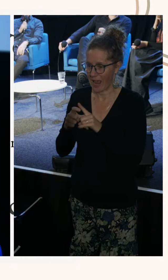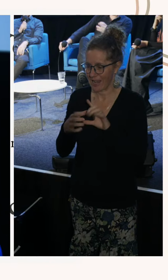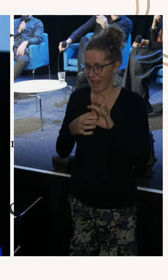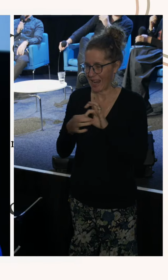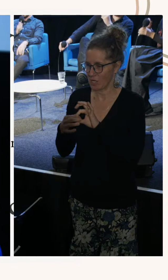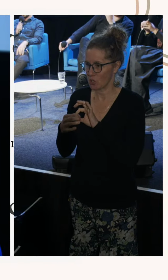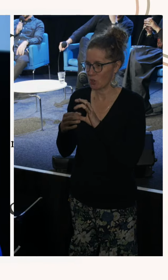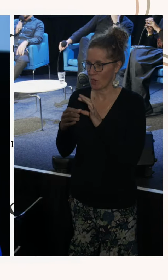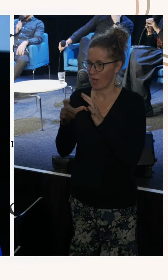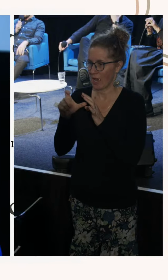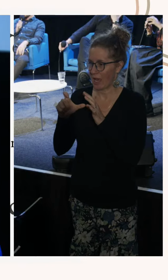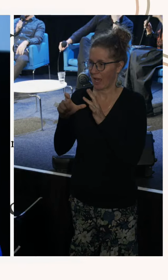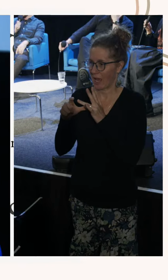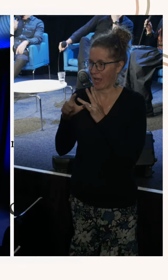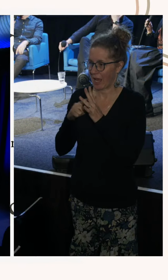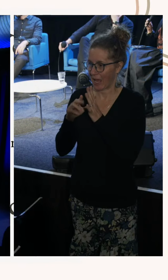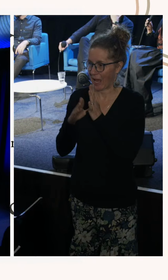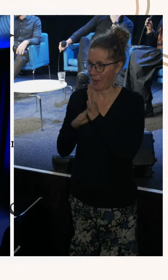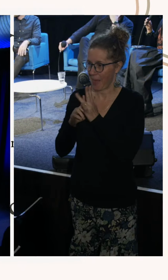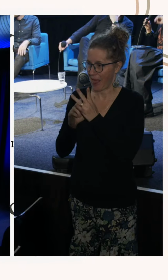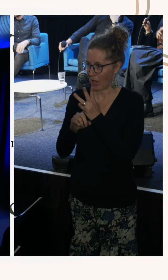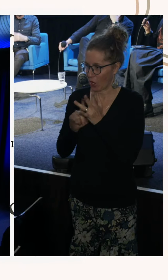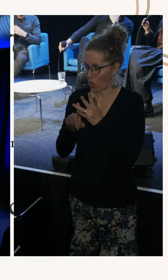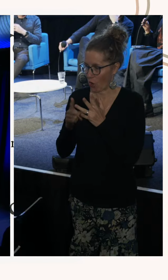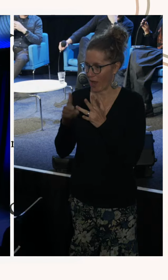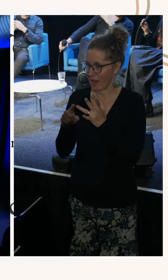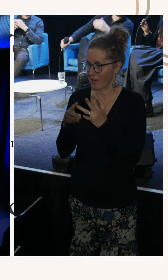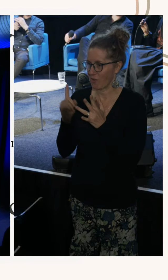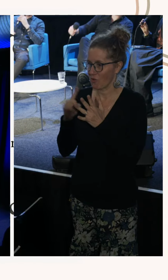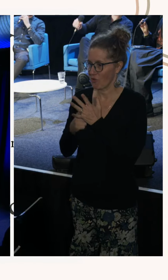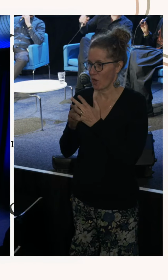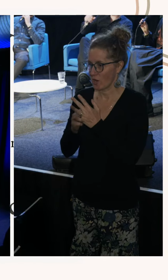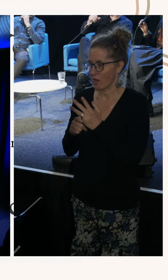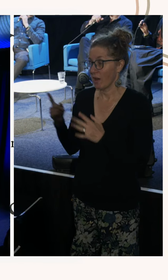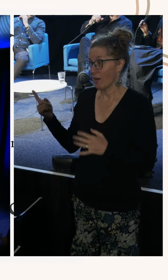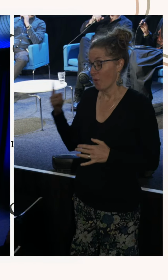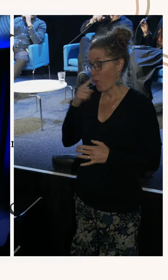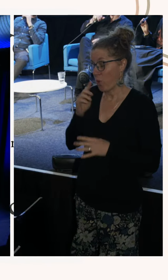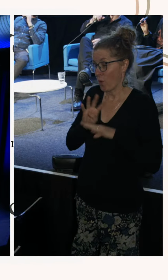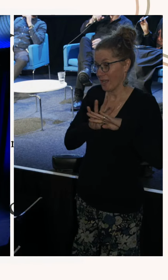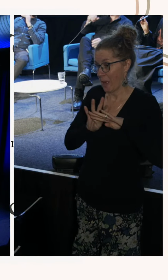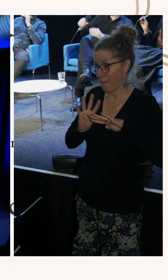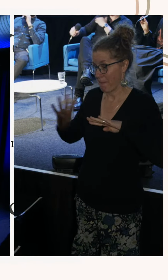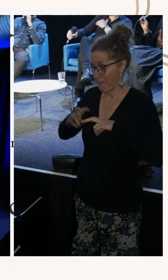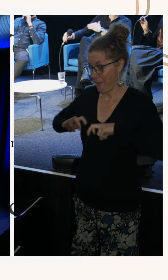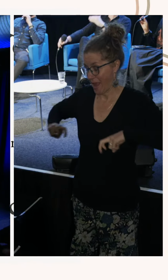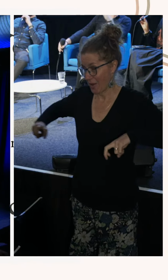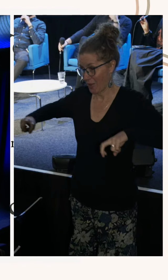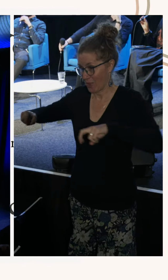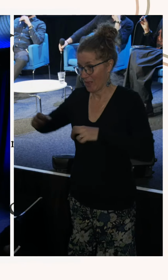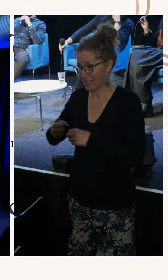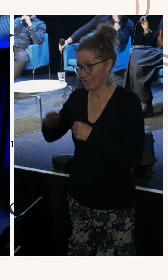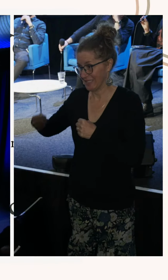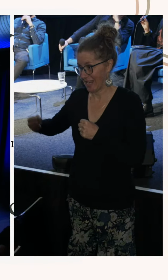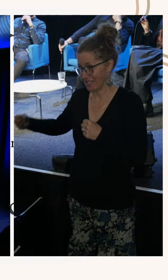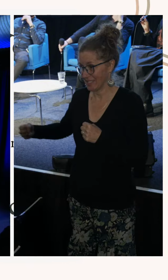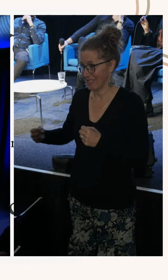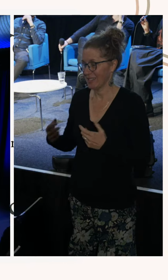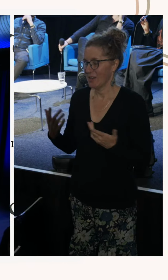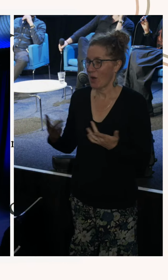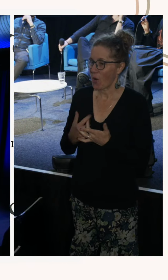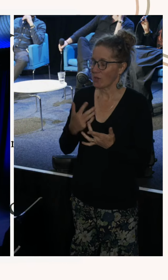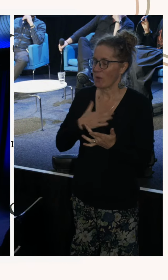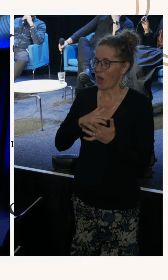and Rio Tinto. In those days, I do. And so we thought we'd extend the panel and just go to it. Yeah, so and we'd also like